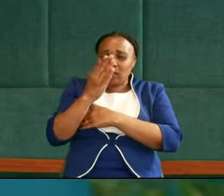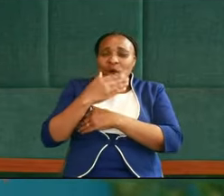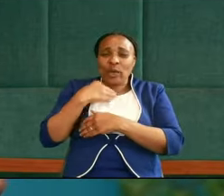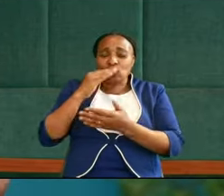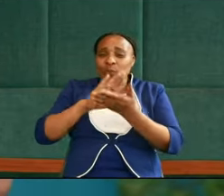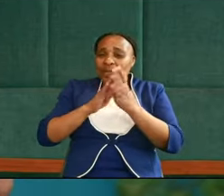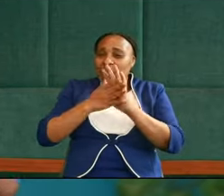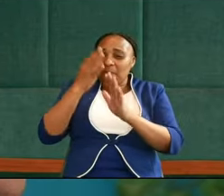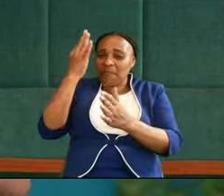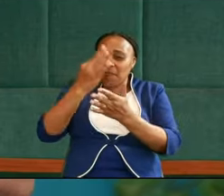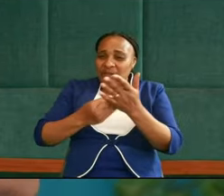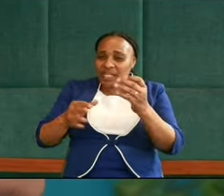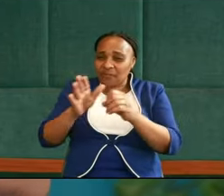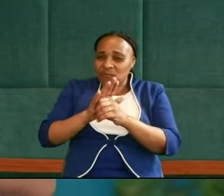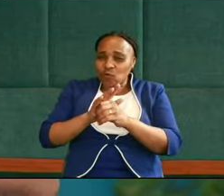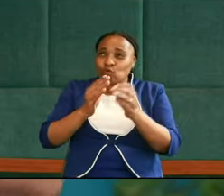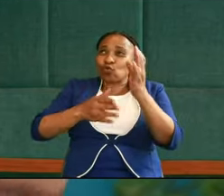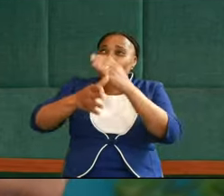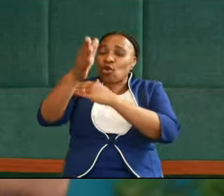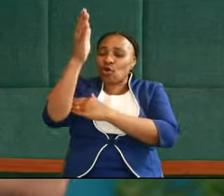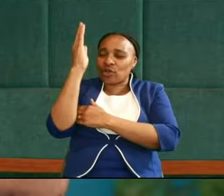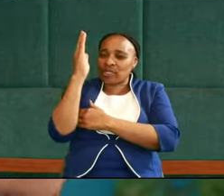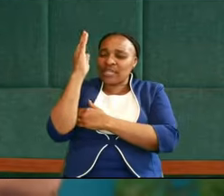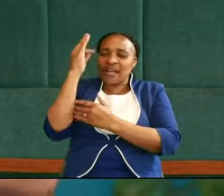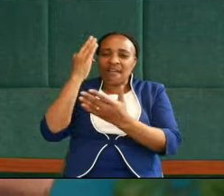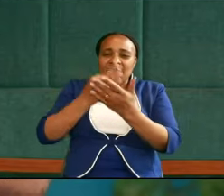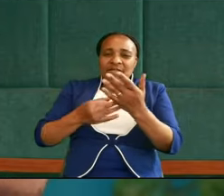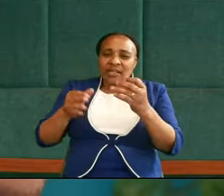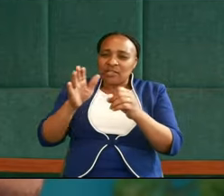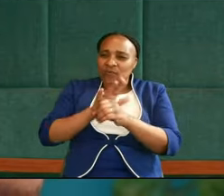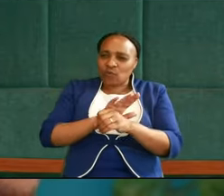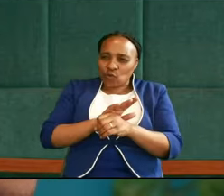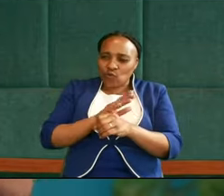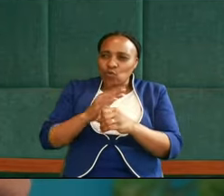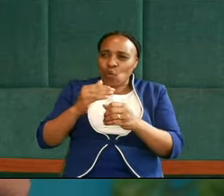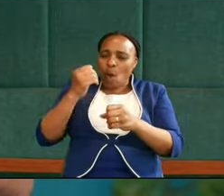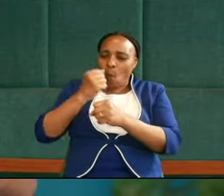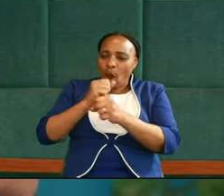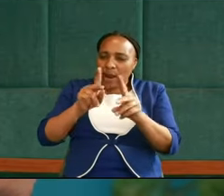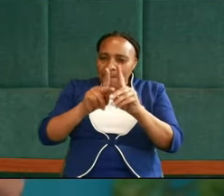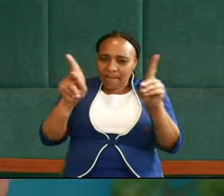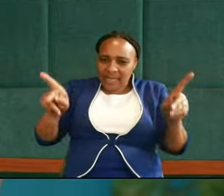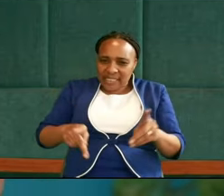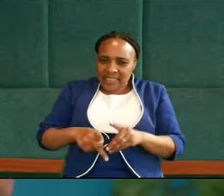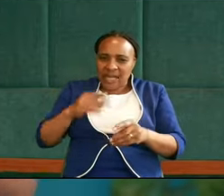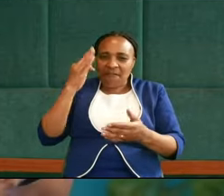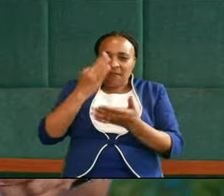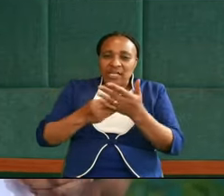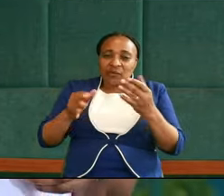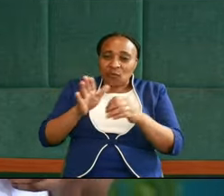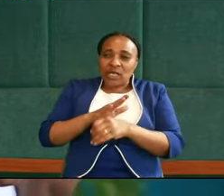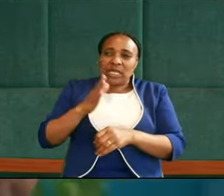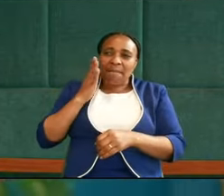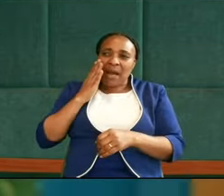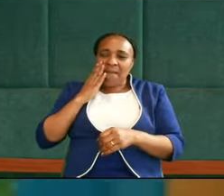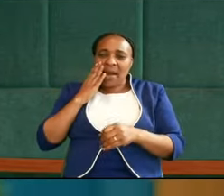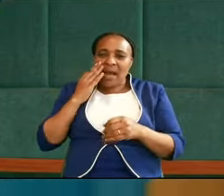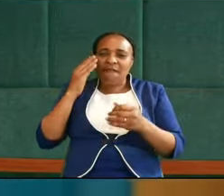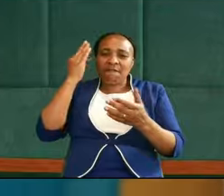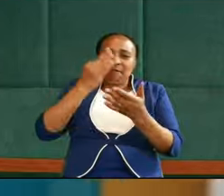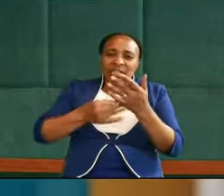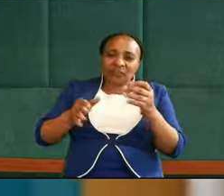faithful. Faithful to God. Faithful at the workplace. Faithful as a mother, faithful as a